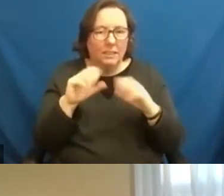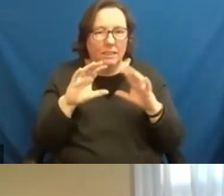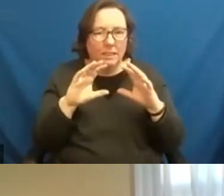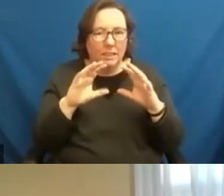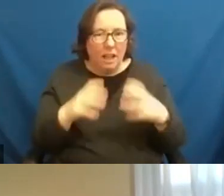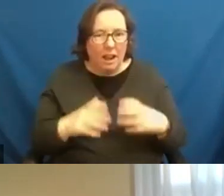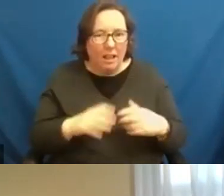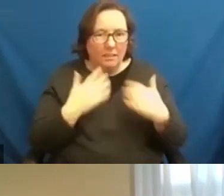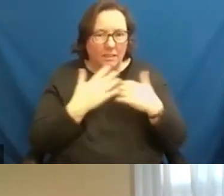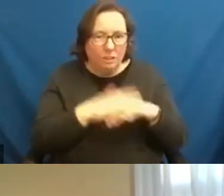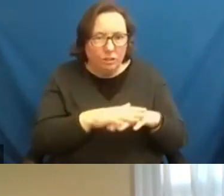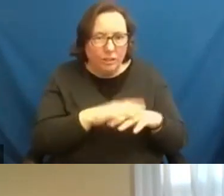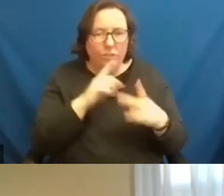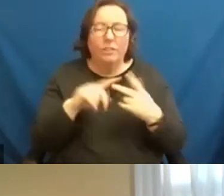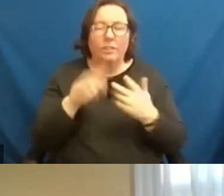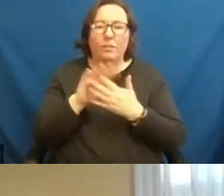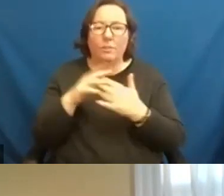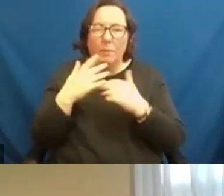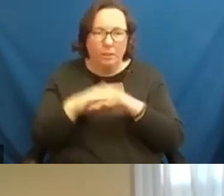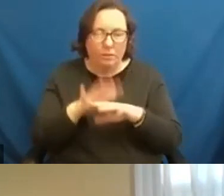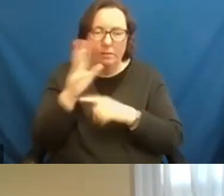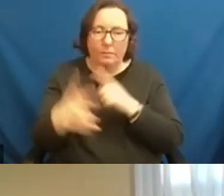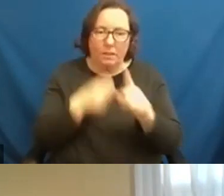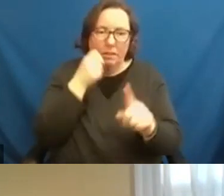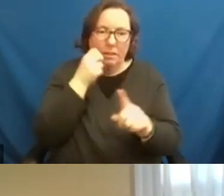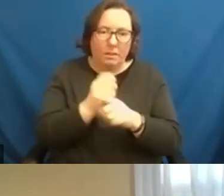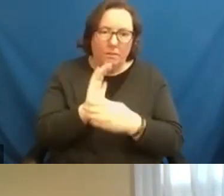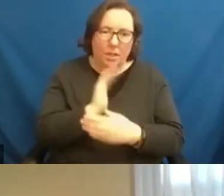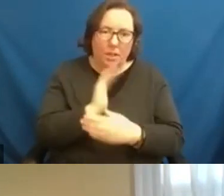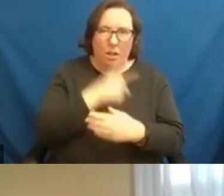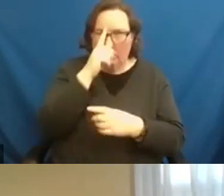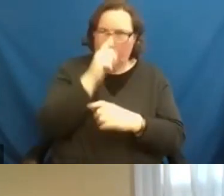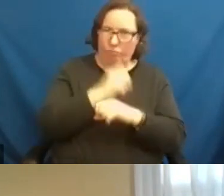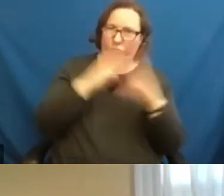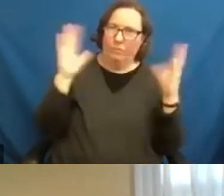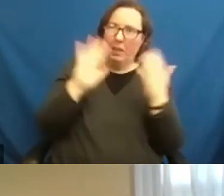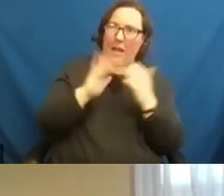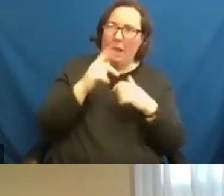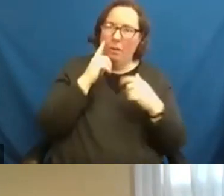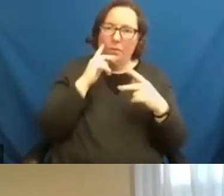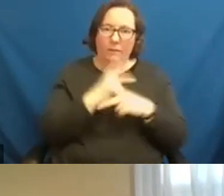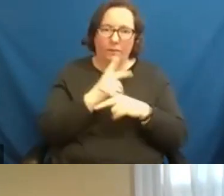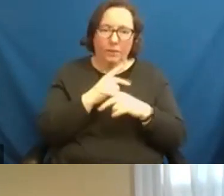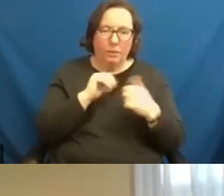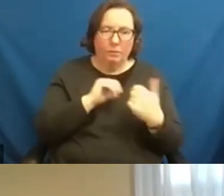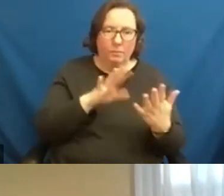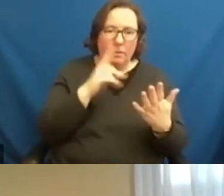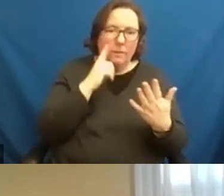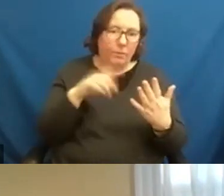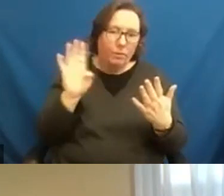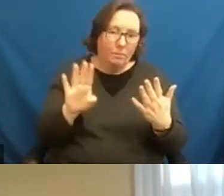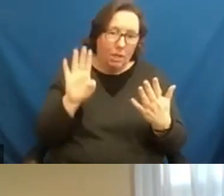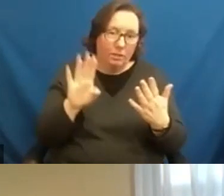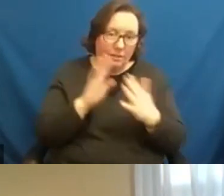integration will have a profound impact on our understanding of what we can apply for our city of Boston.